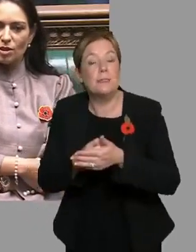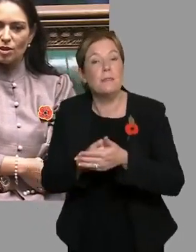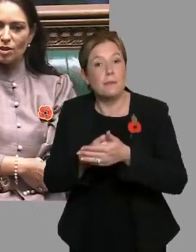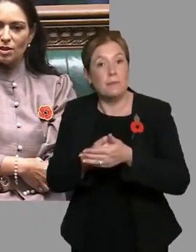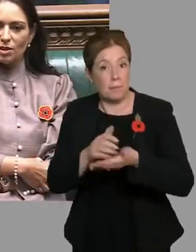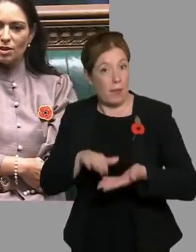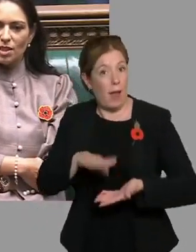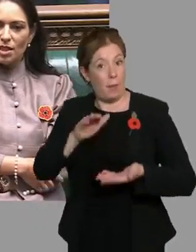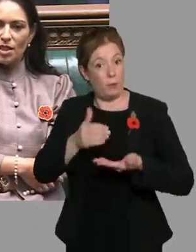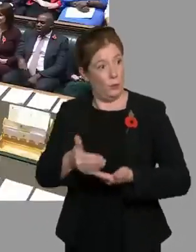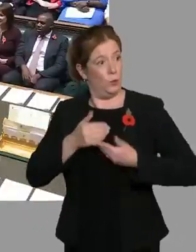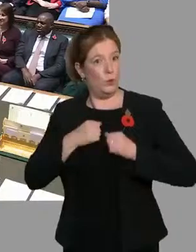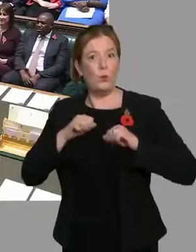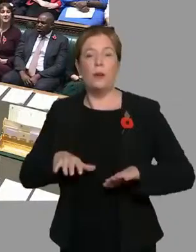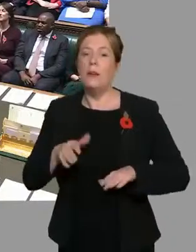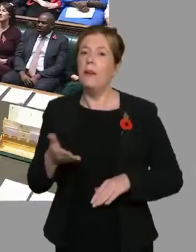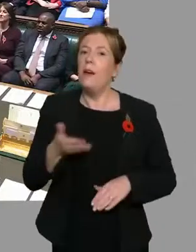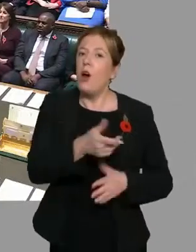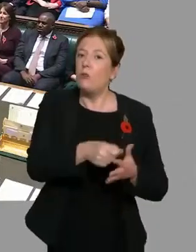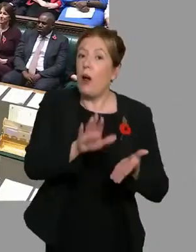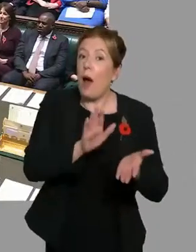match this commitment?